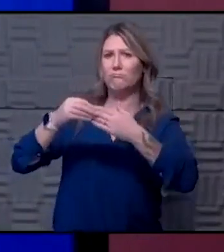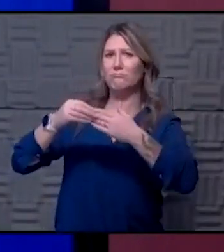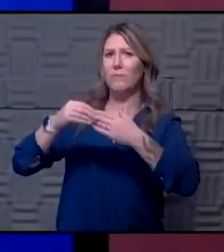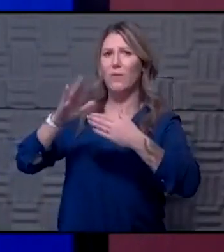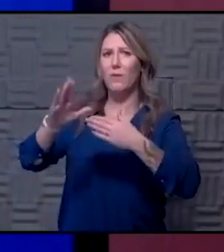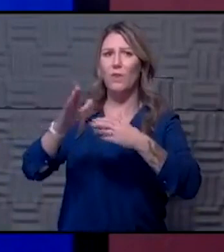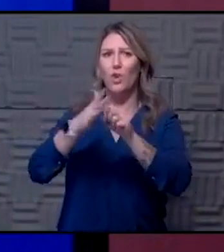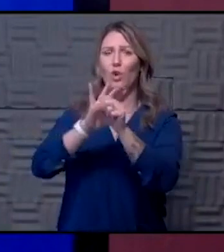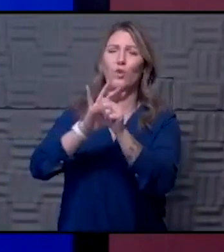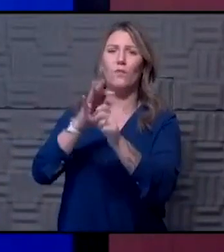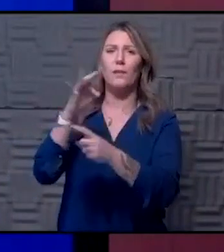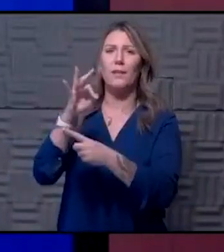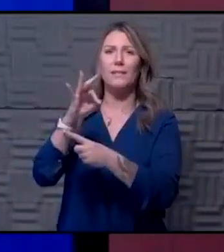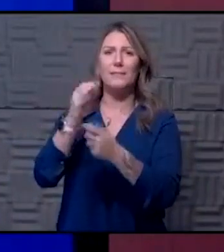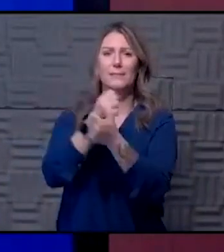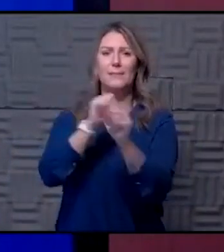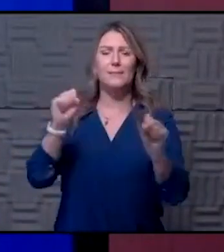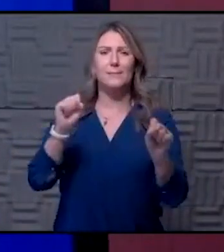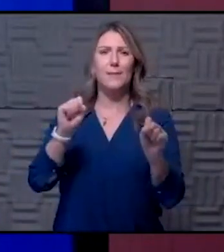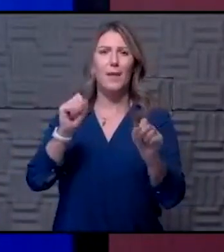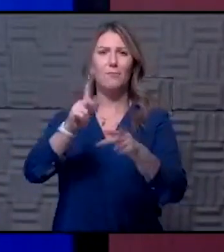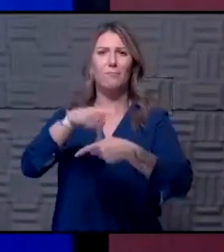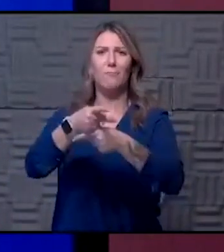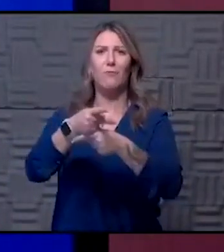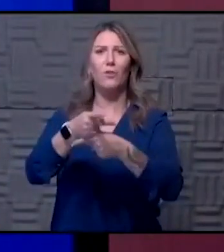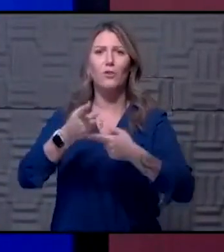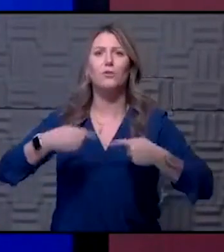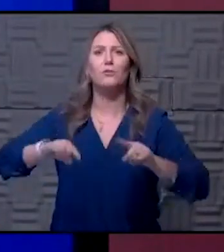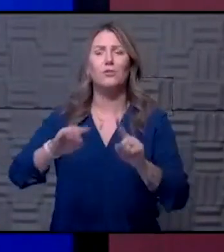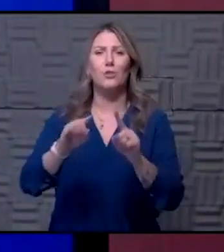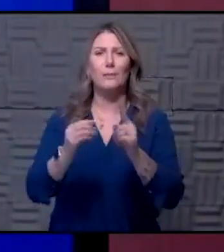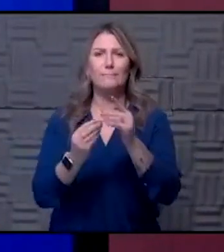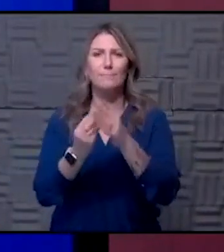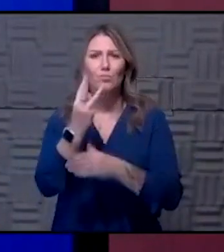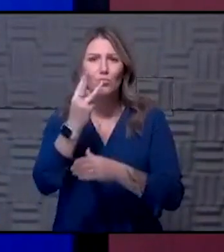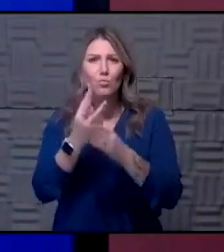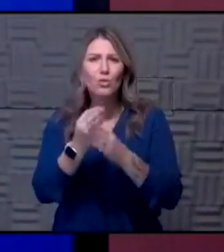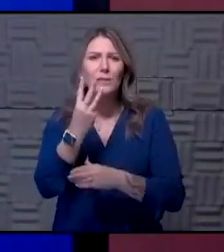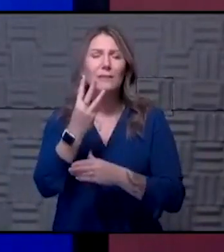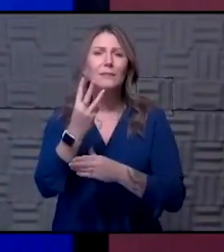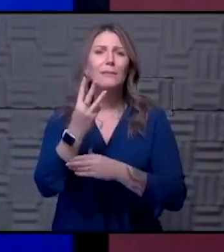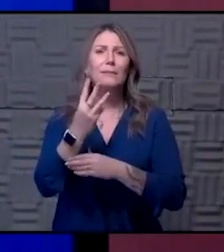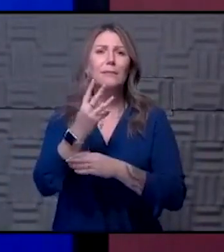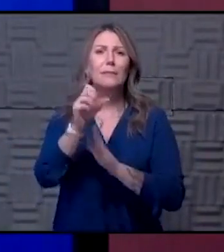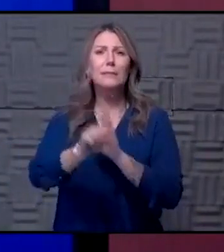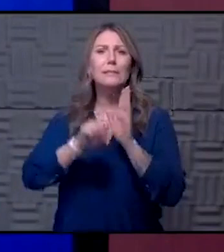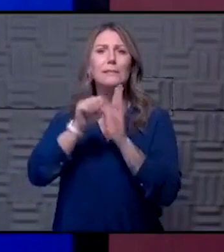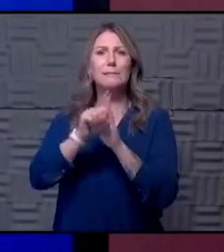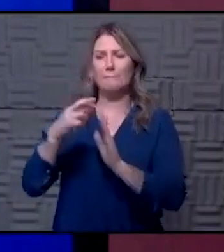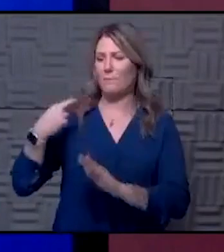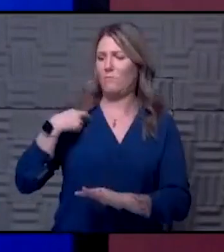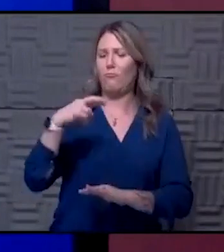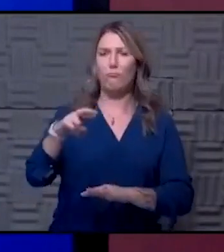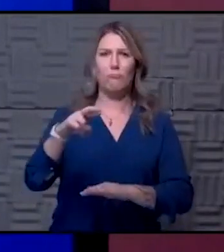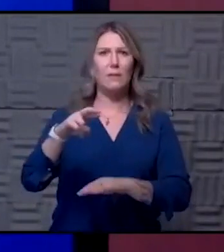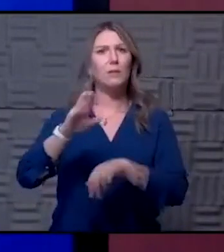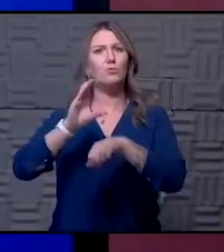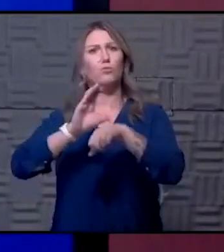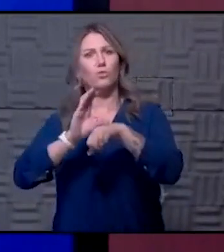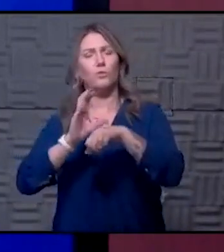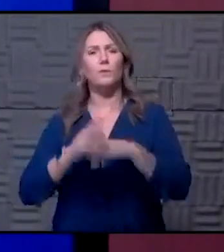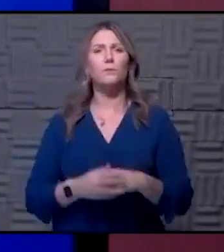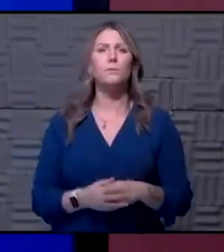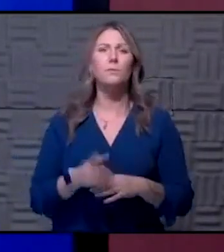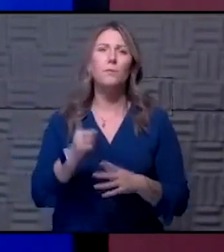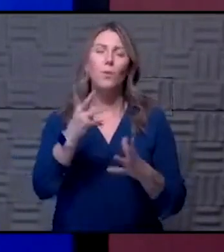COVID-19 safety precautions just as we enter our spring season of religious services. And he wants to know,